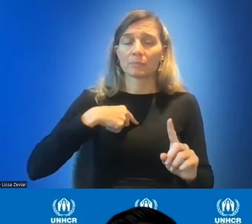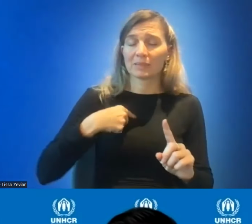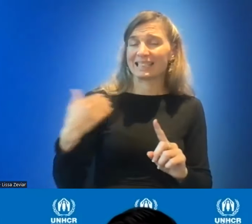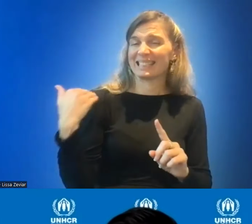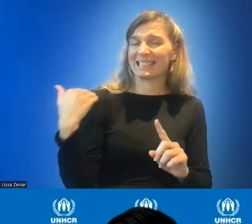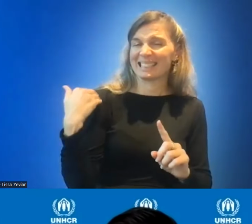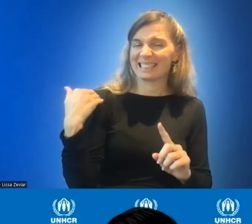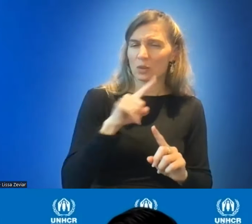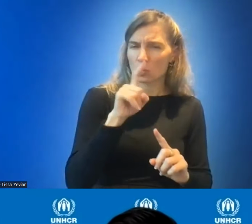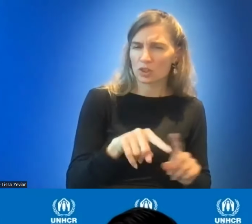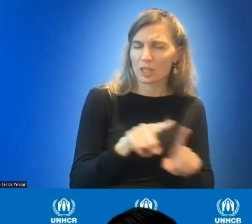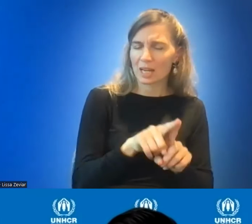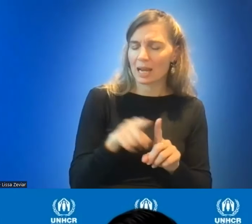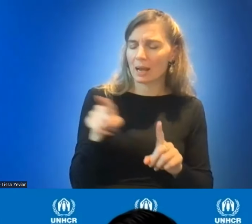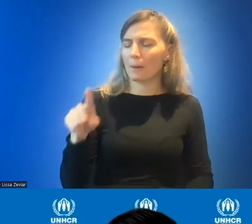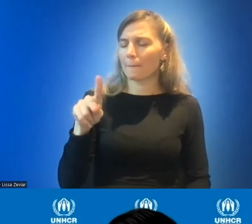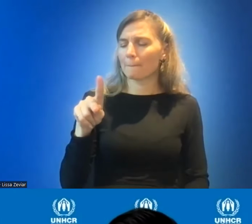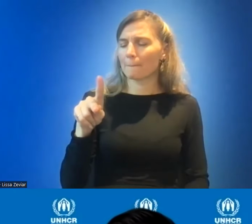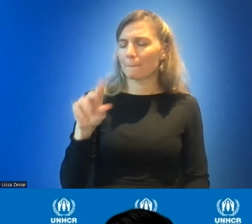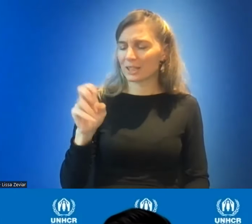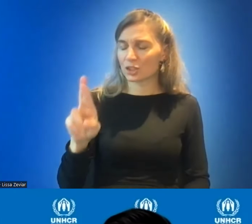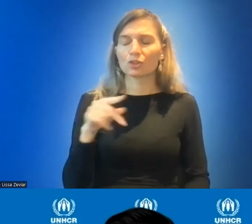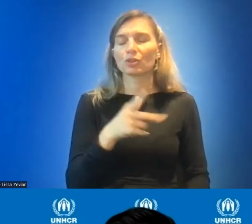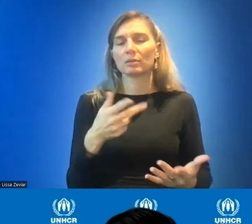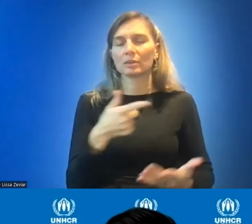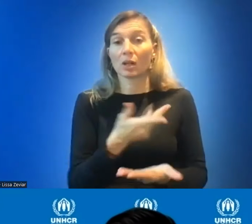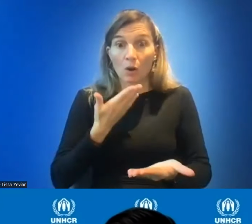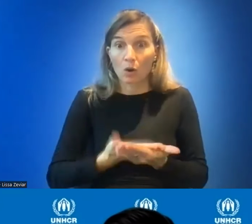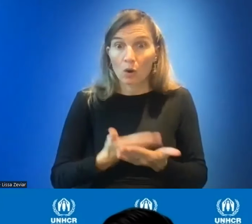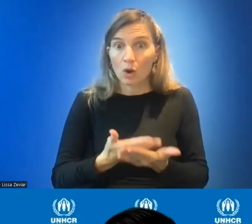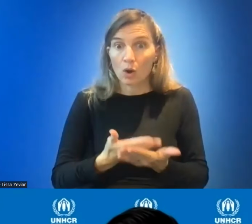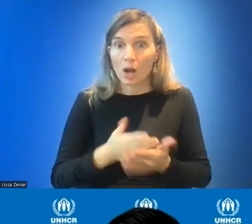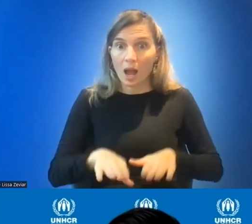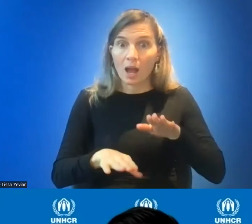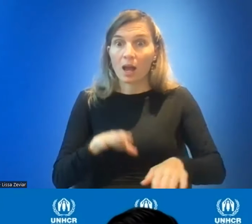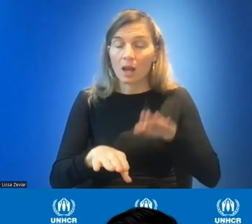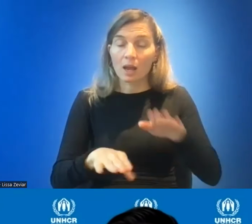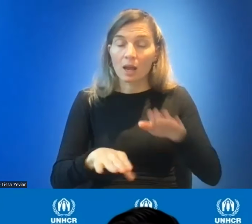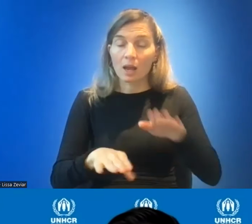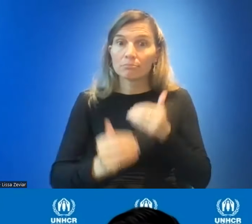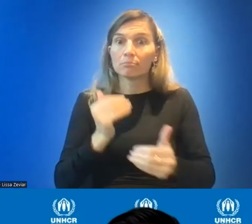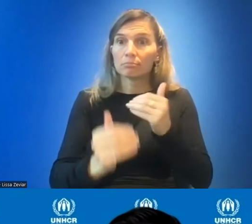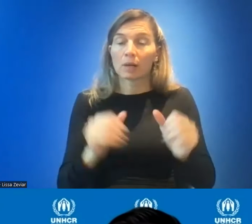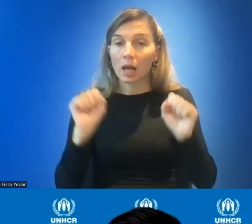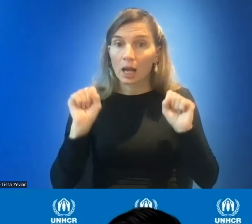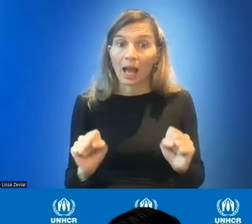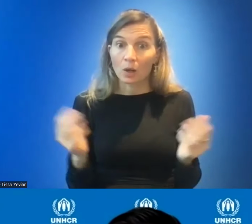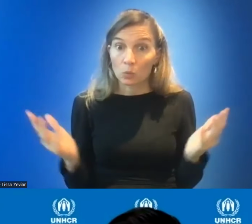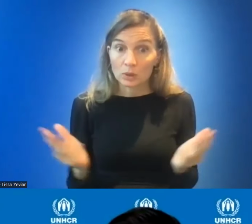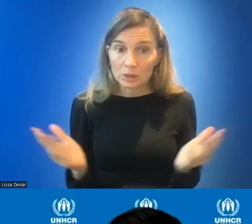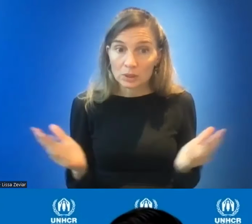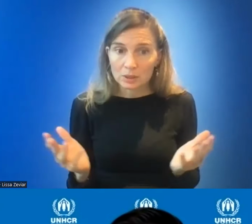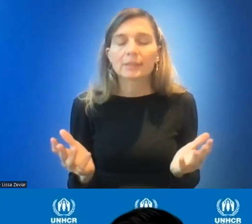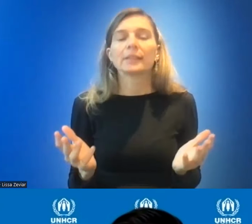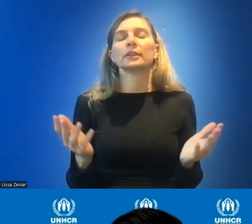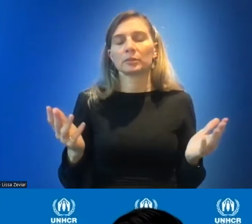Peter. Then what concrete actions or concrete steps to take we need to discuss based on the